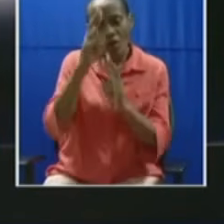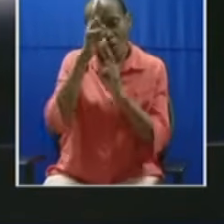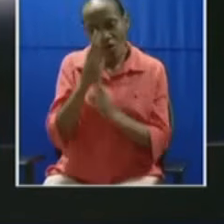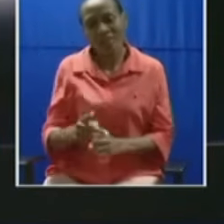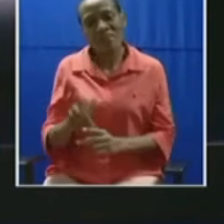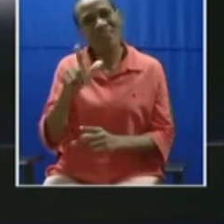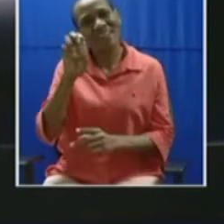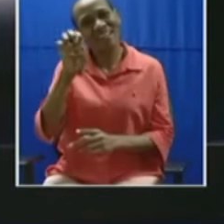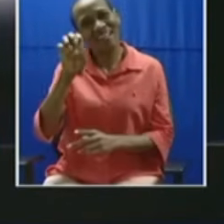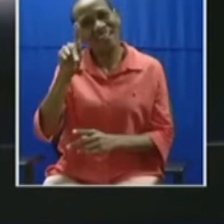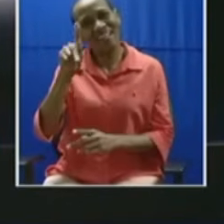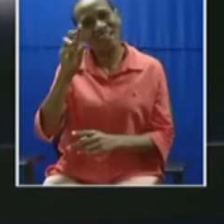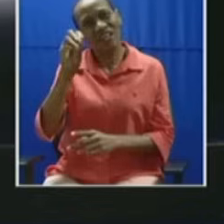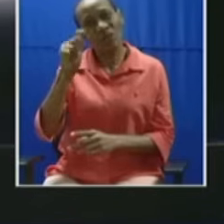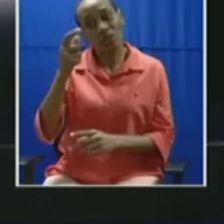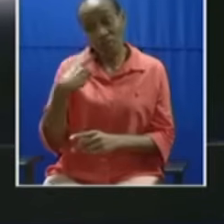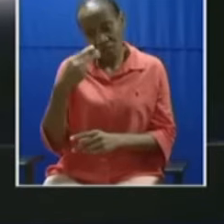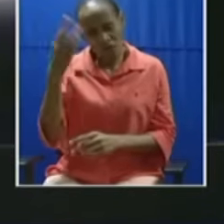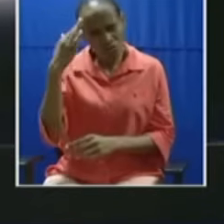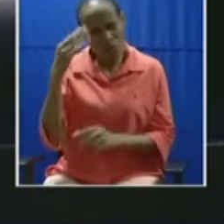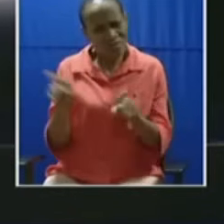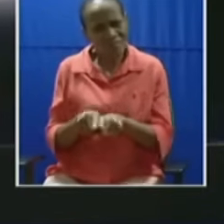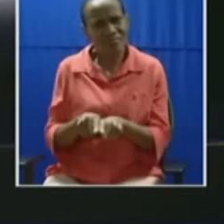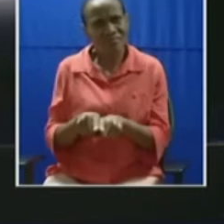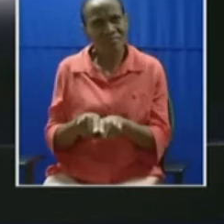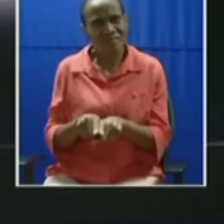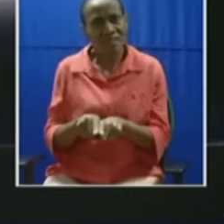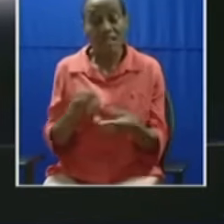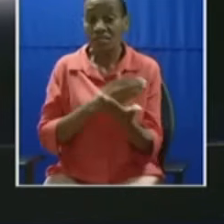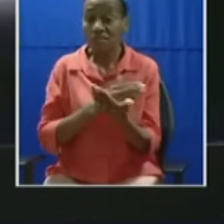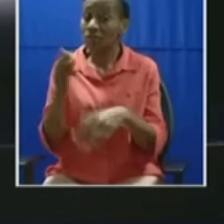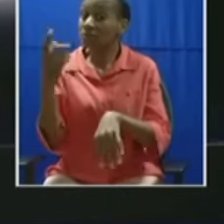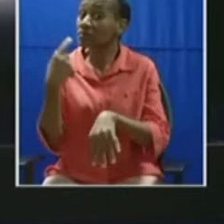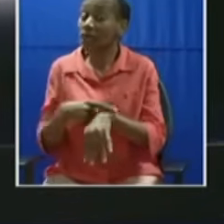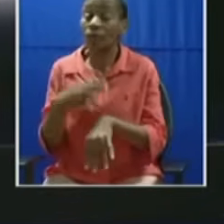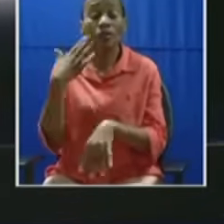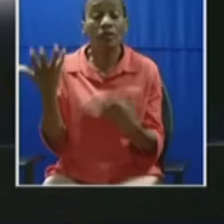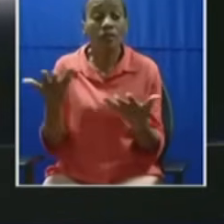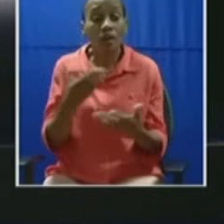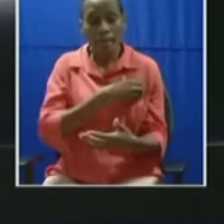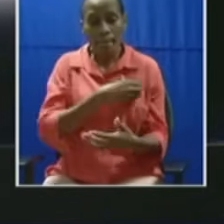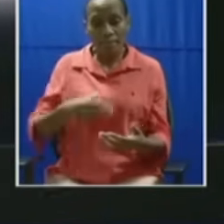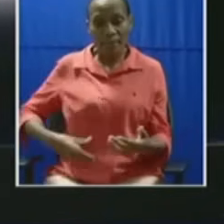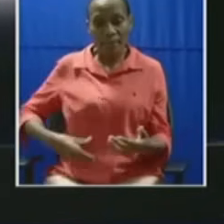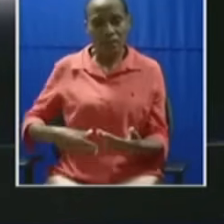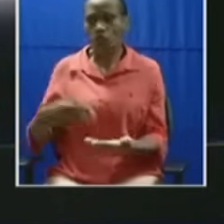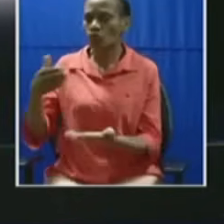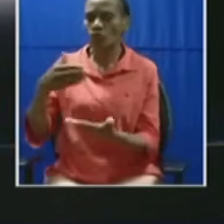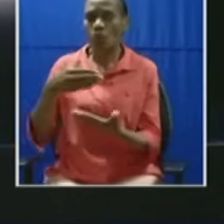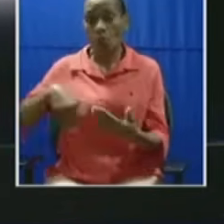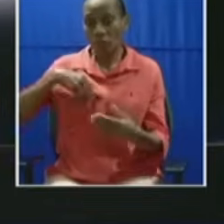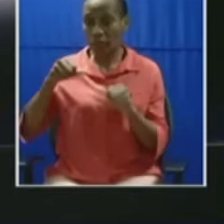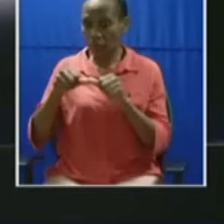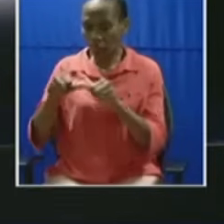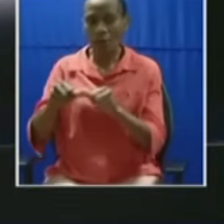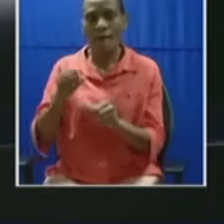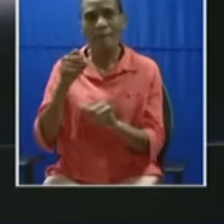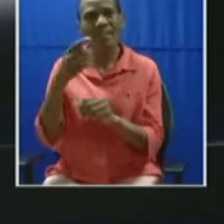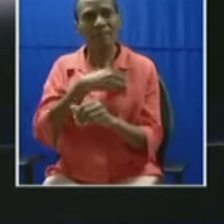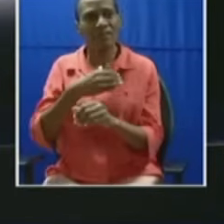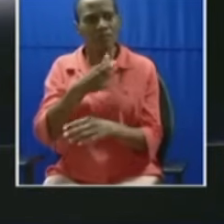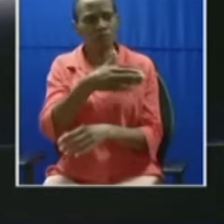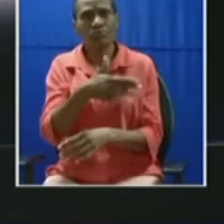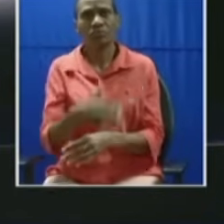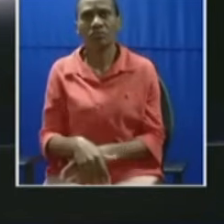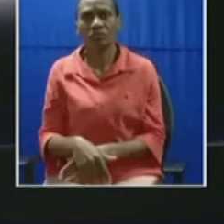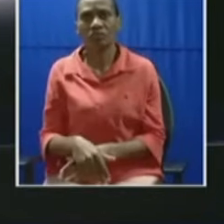are witness that, in fact, there were instances when the Presidents would not even be here. He's got the staff here.